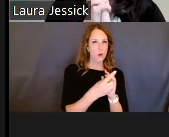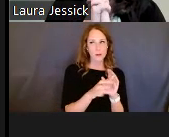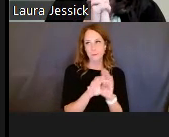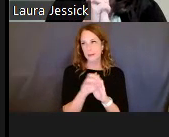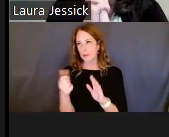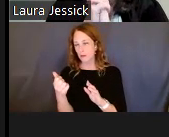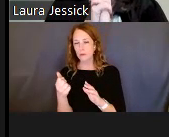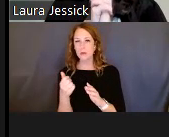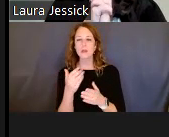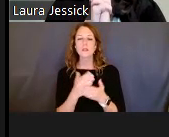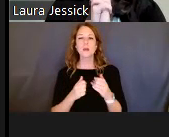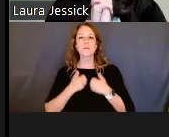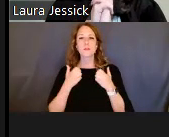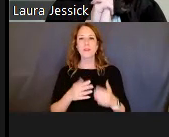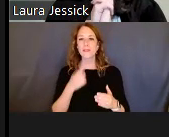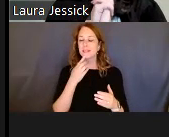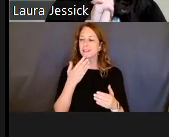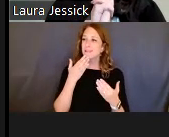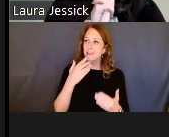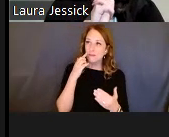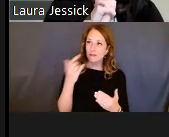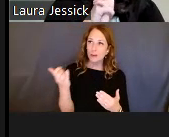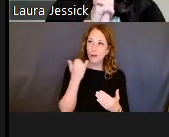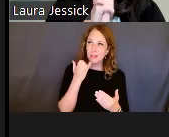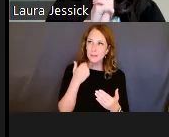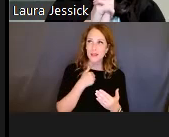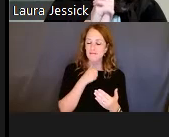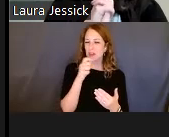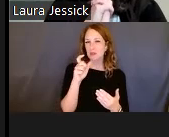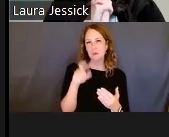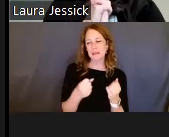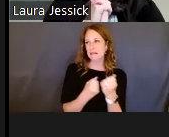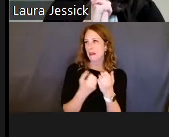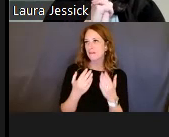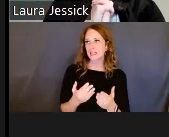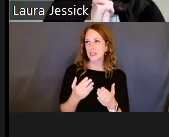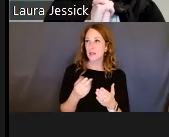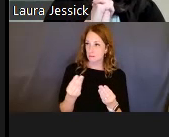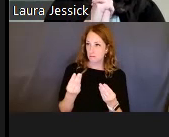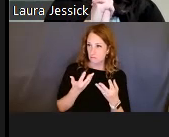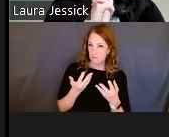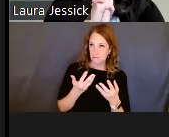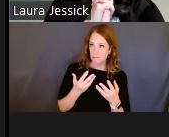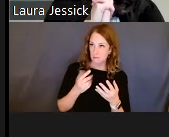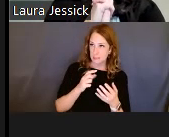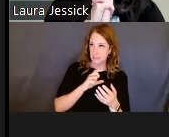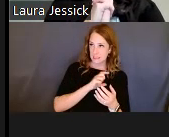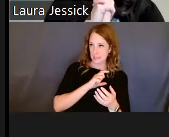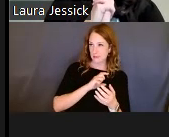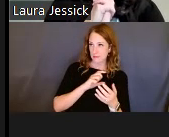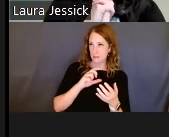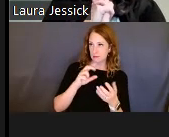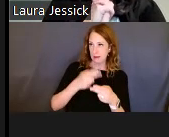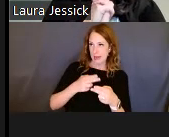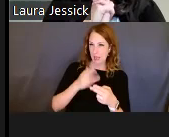So survivors that say, thank you for calling me, I don't need an advocate. Can you provide me with the detective's name and I'll reach out